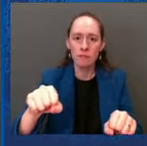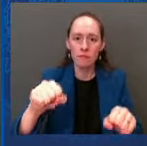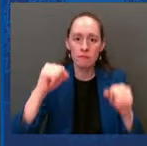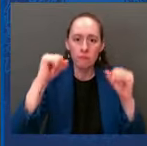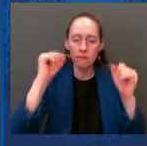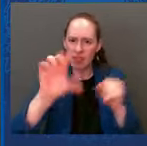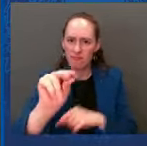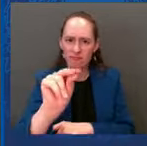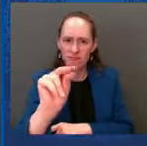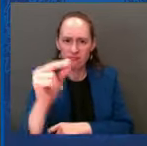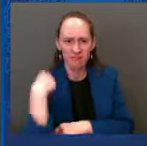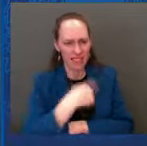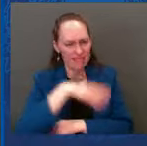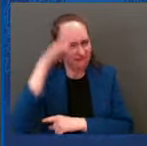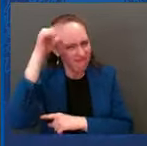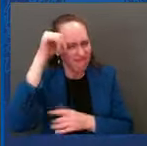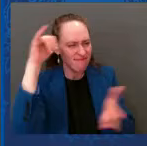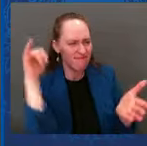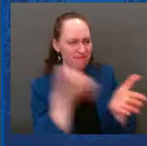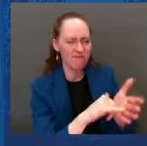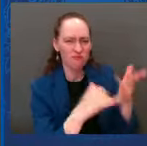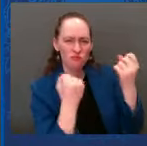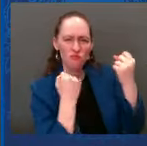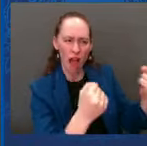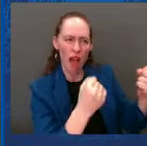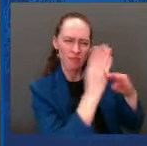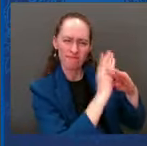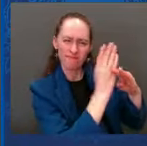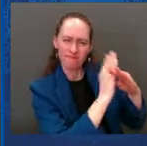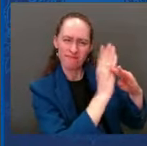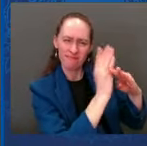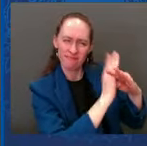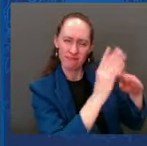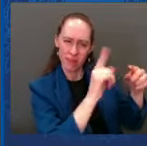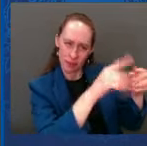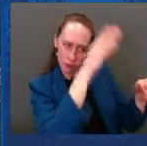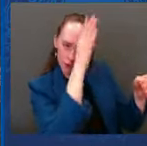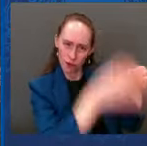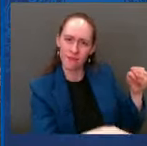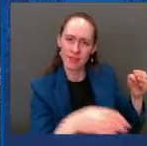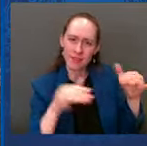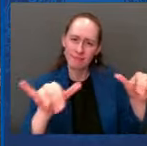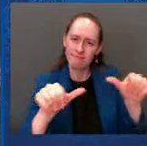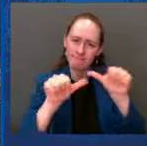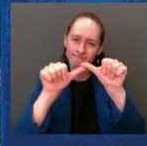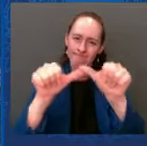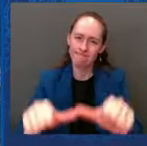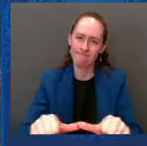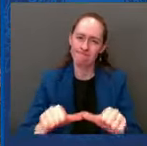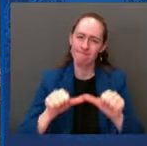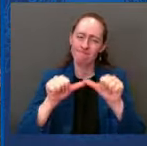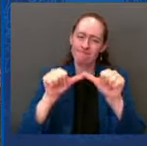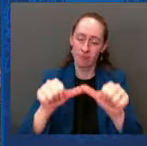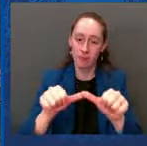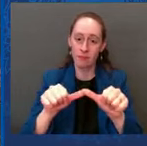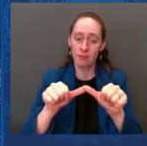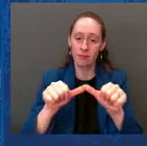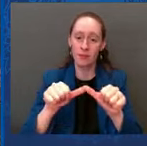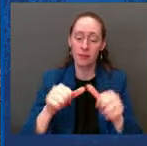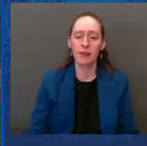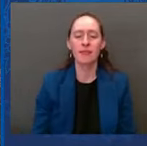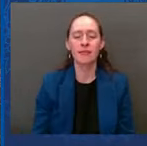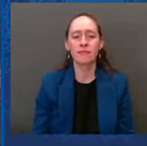exactly in a few hours, Russian missiles fell on Ukraine. A full-scale Russian invasion started. Everybody thought that Ukraine